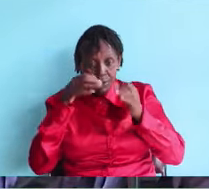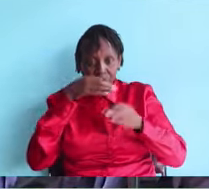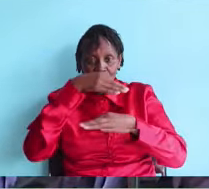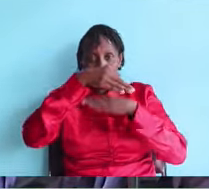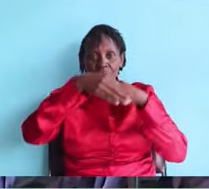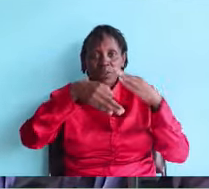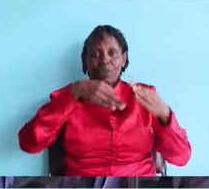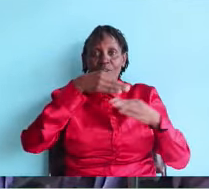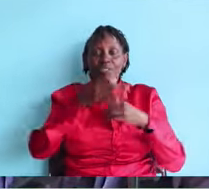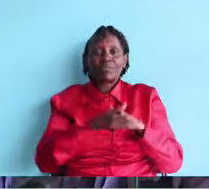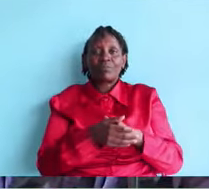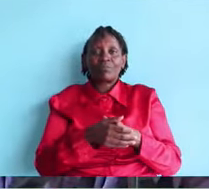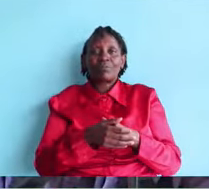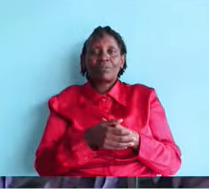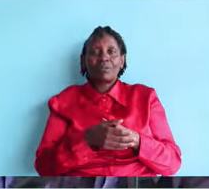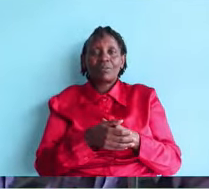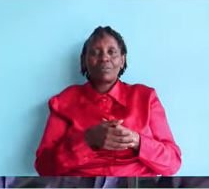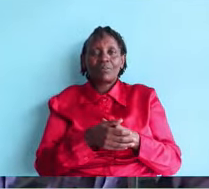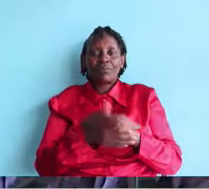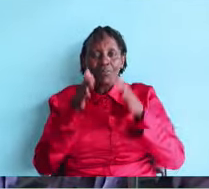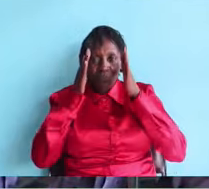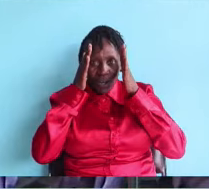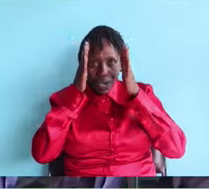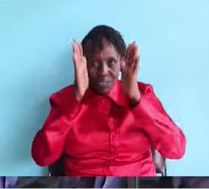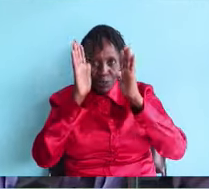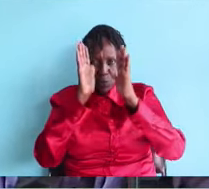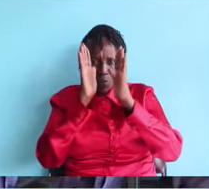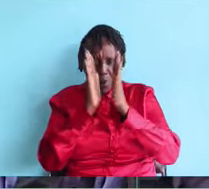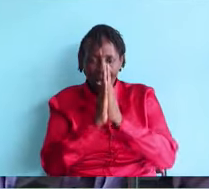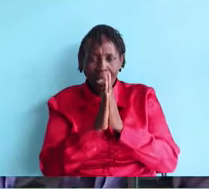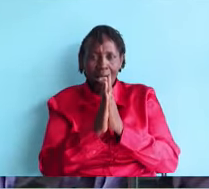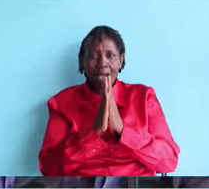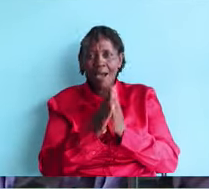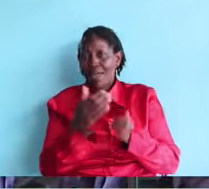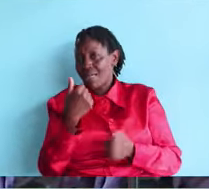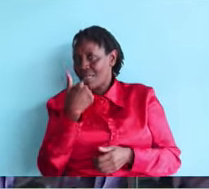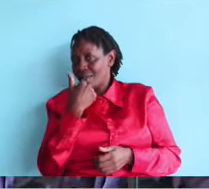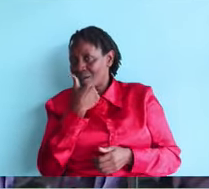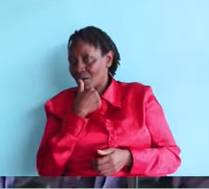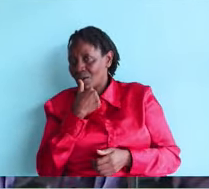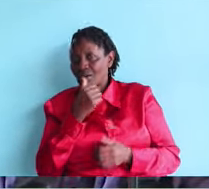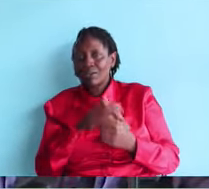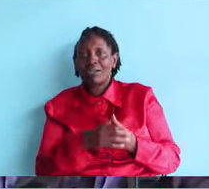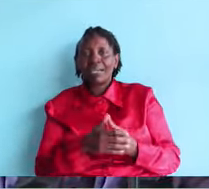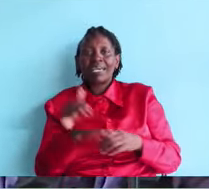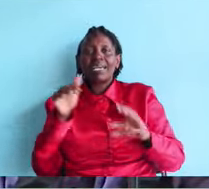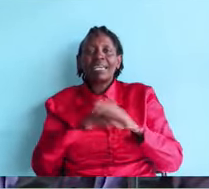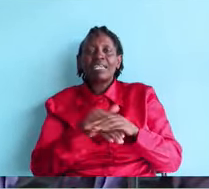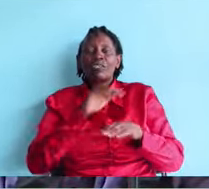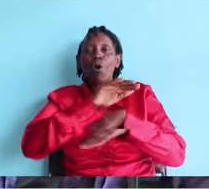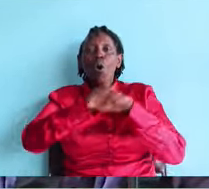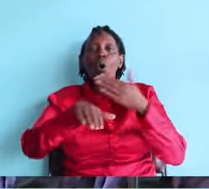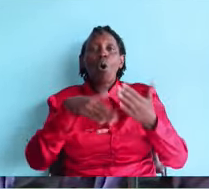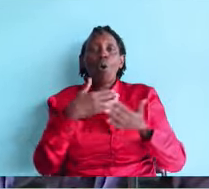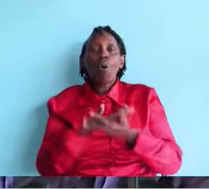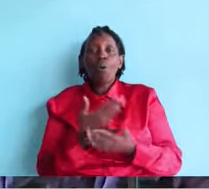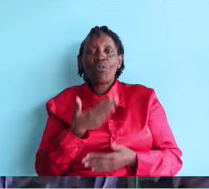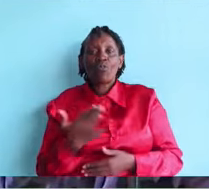May we be devoted to prayer. May we be devoted to breaking bread with others in every aspect of our life. Those